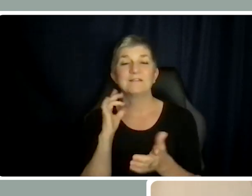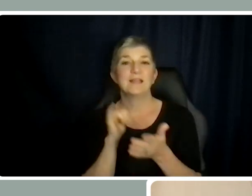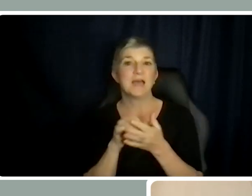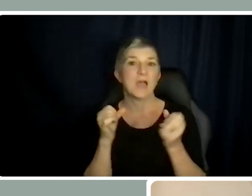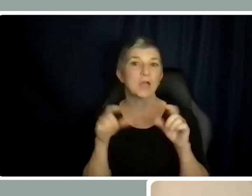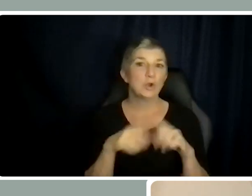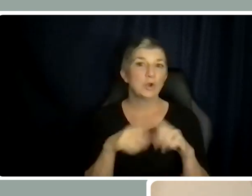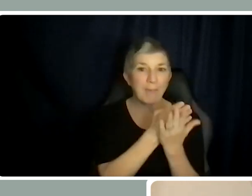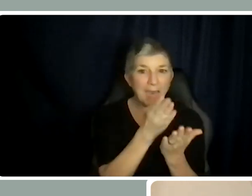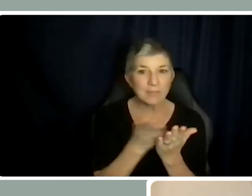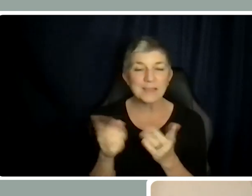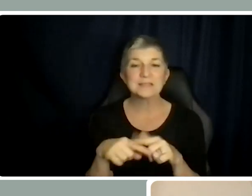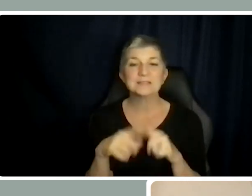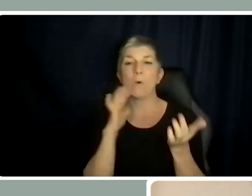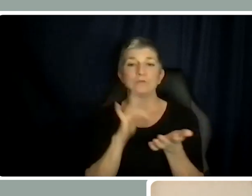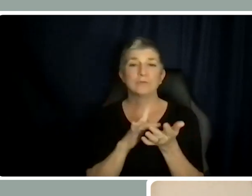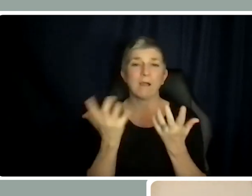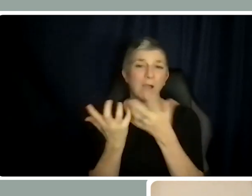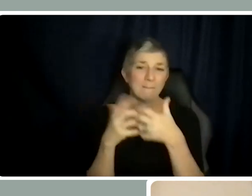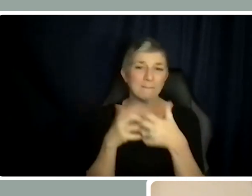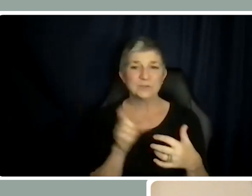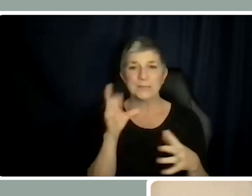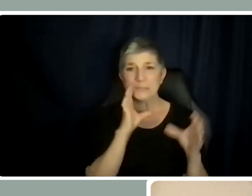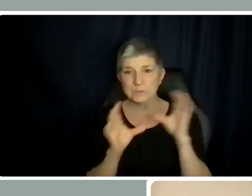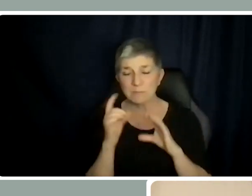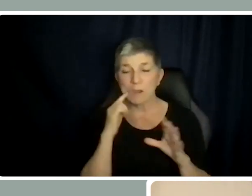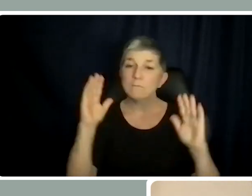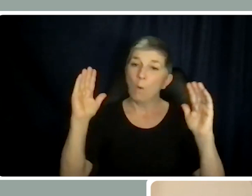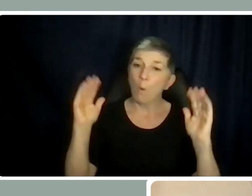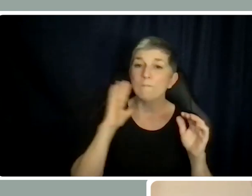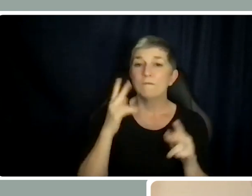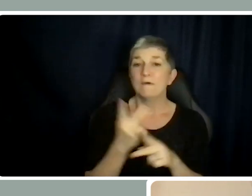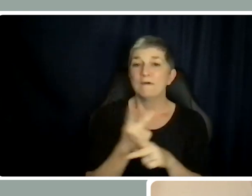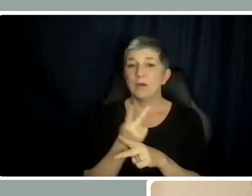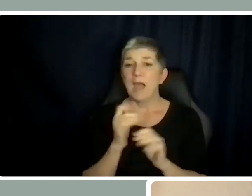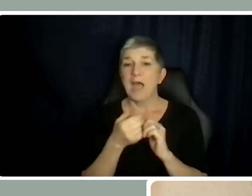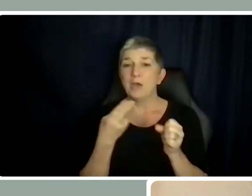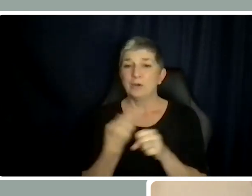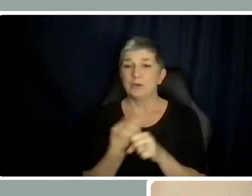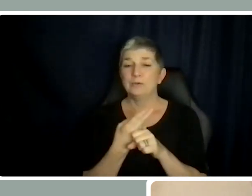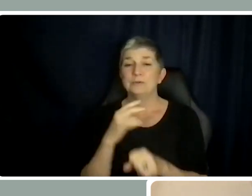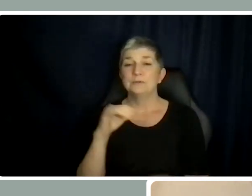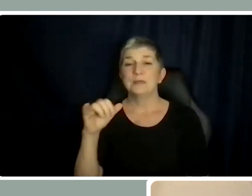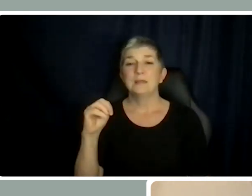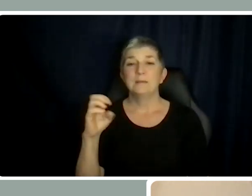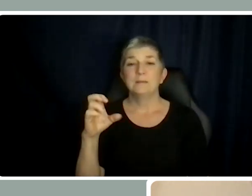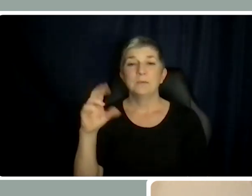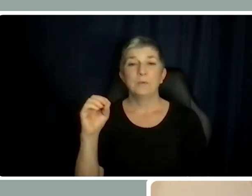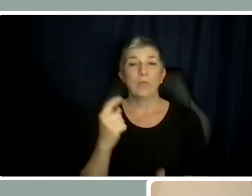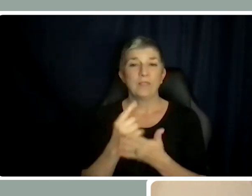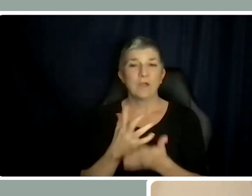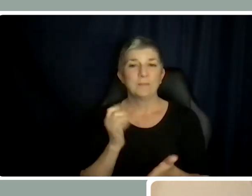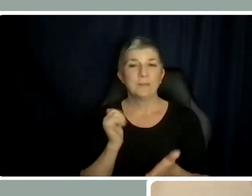drug combinations that we need to explore. So I really am hopeful that we'll figure out a way to use immunotherapy in HER2-positive breast